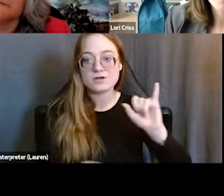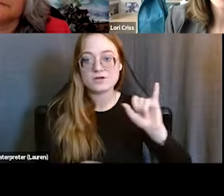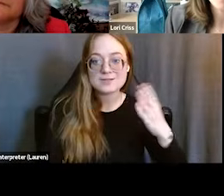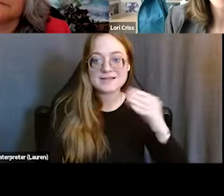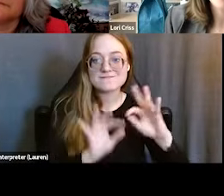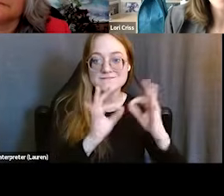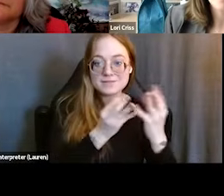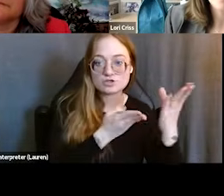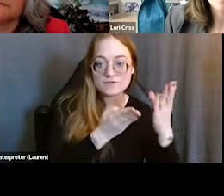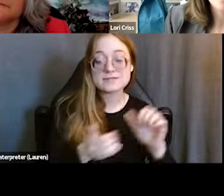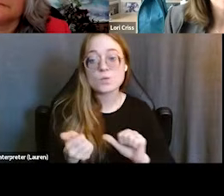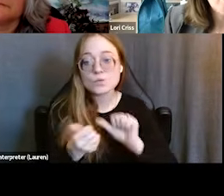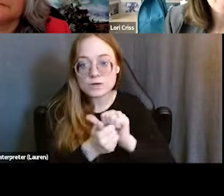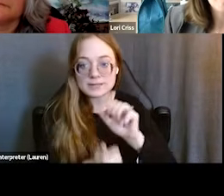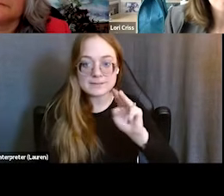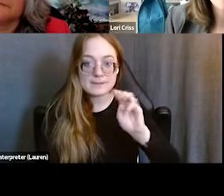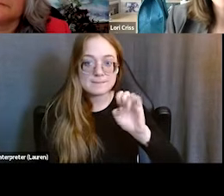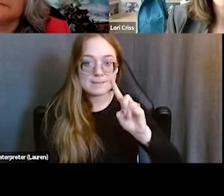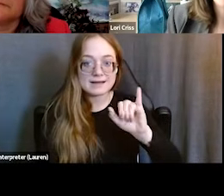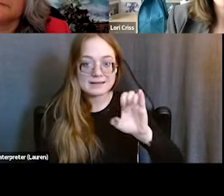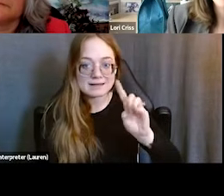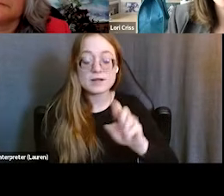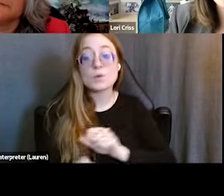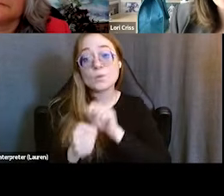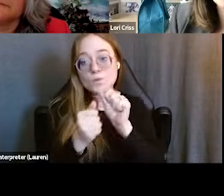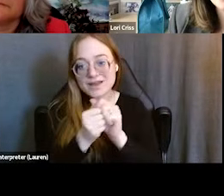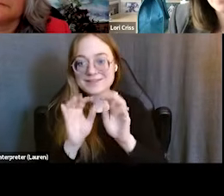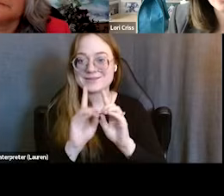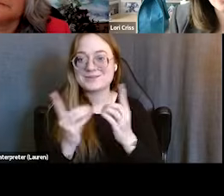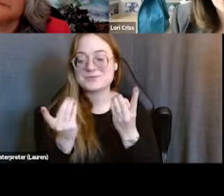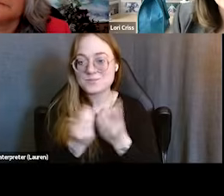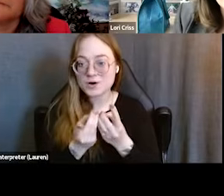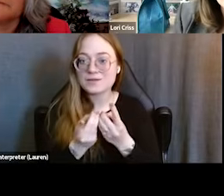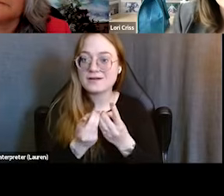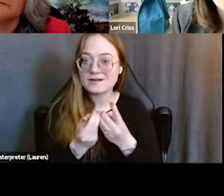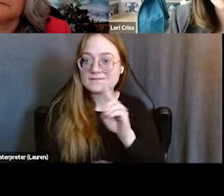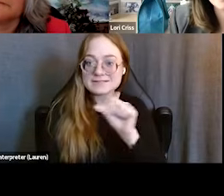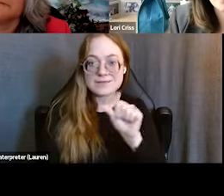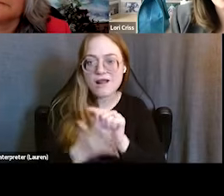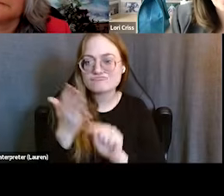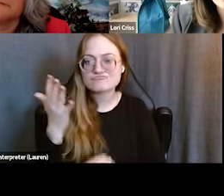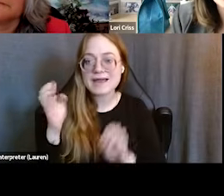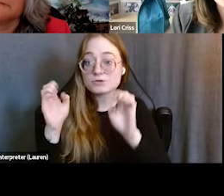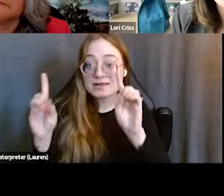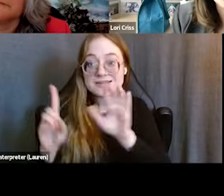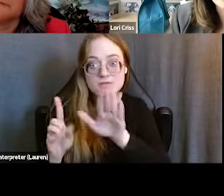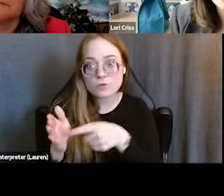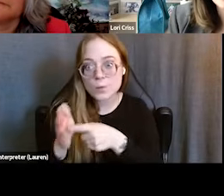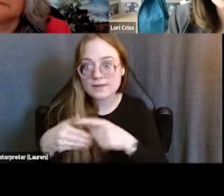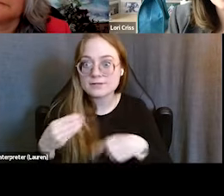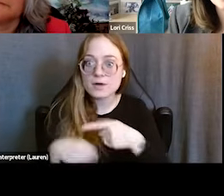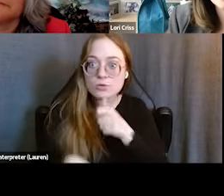Services, with Medicaid, with the Department of Developmental Disabilities, with education and all of their requirements around privacy